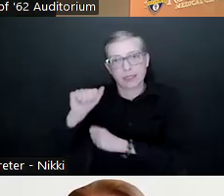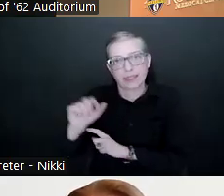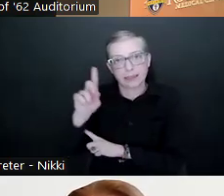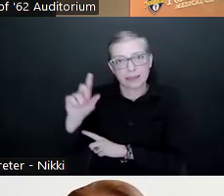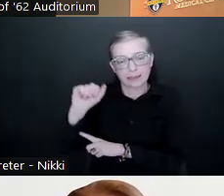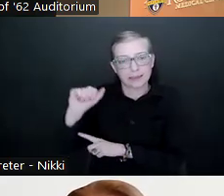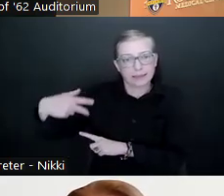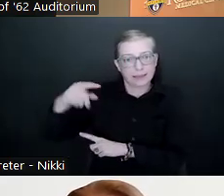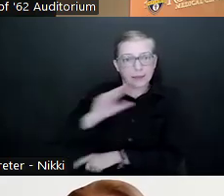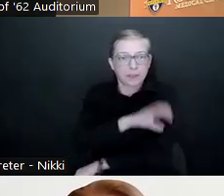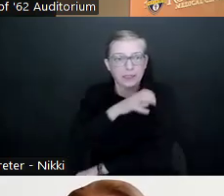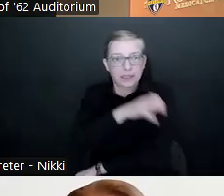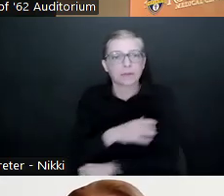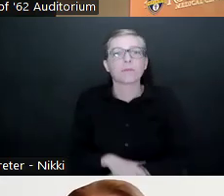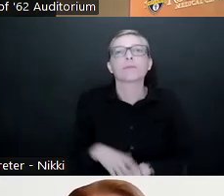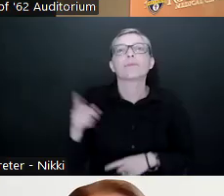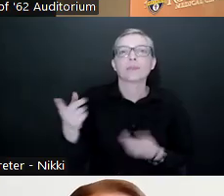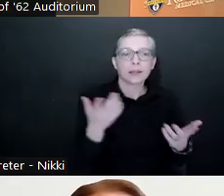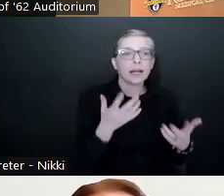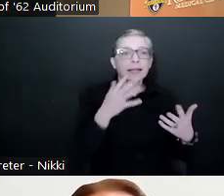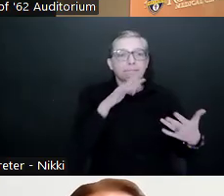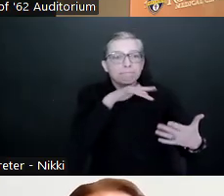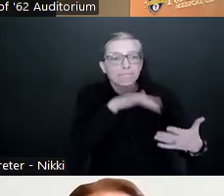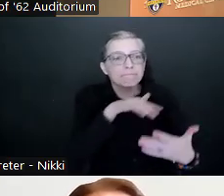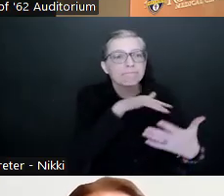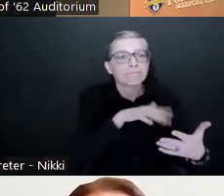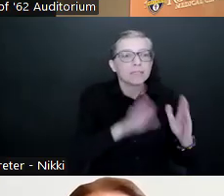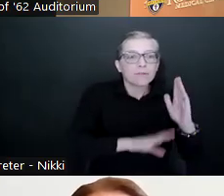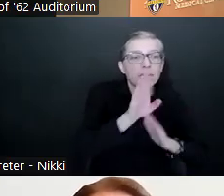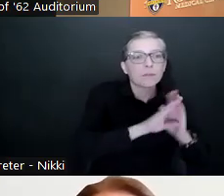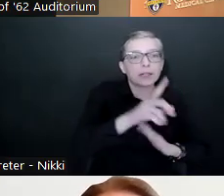our understanding of personality pathology across the lifespan,